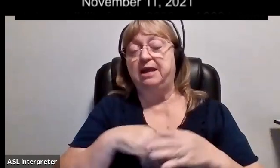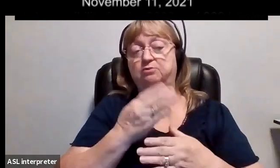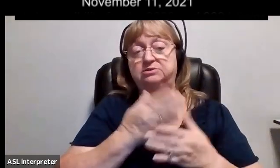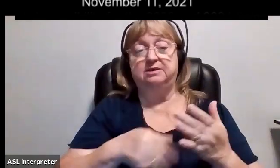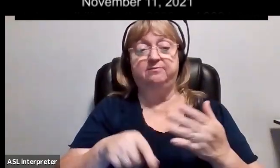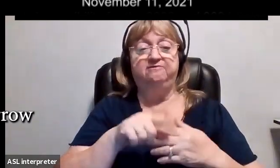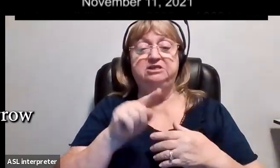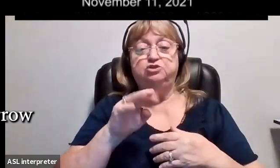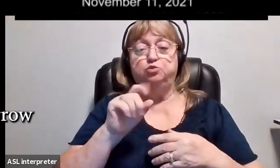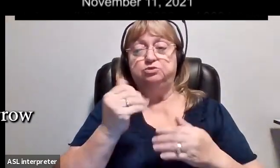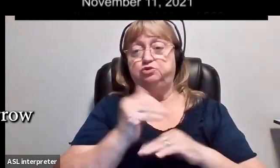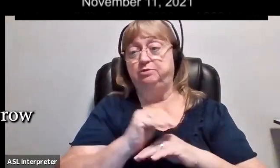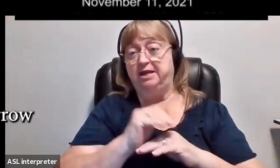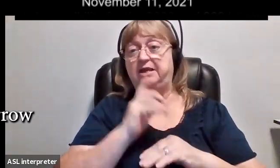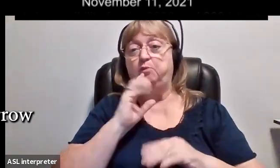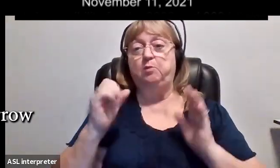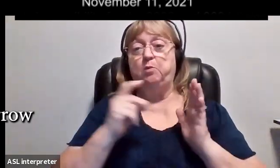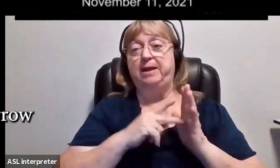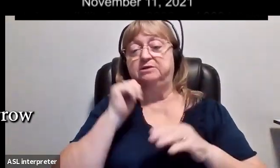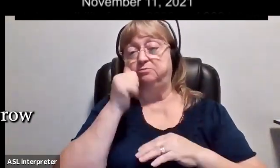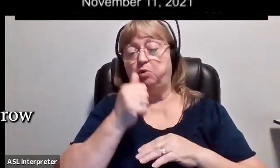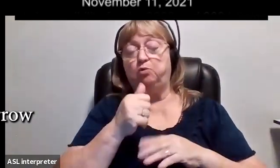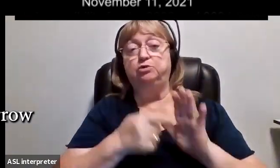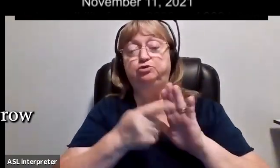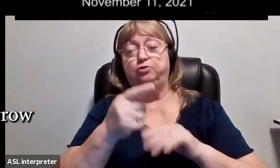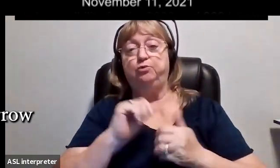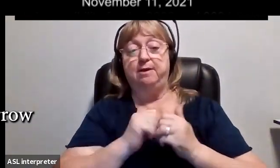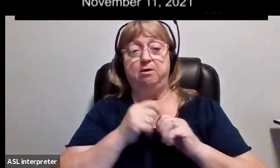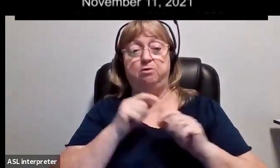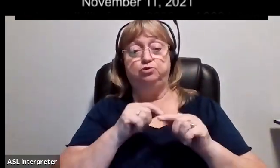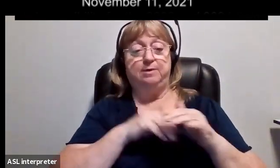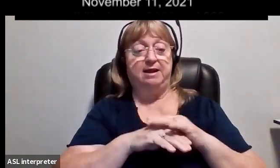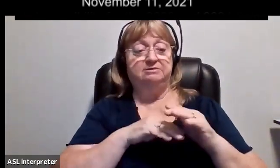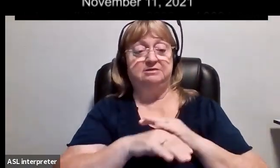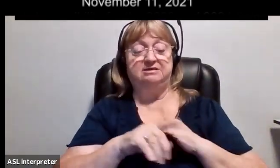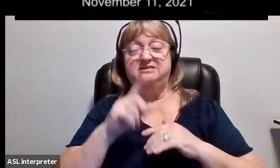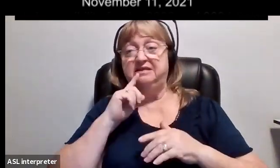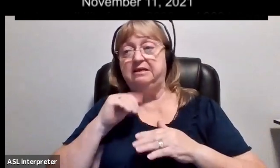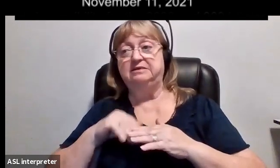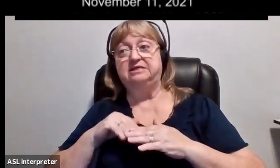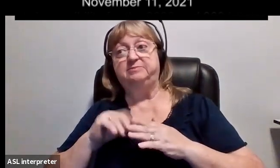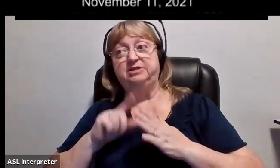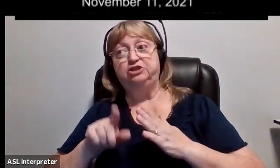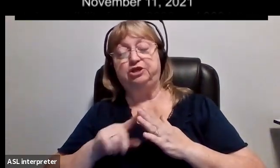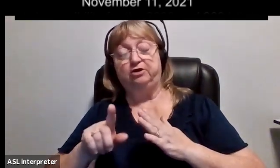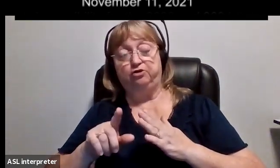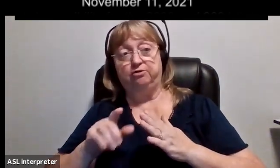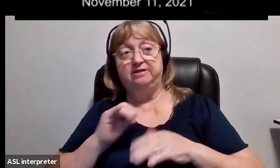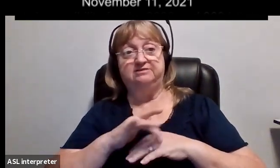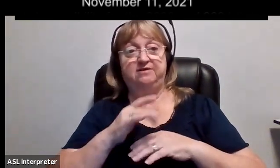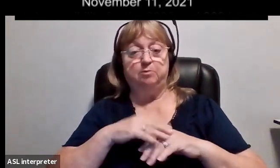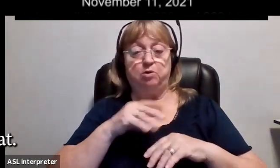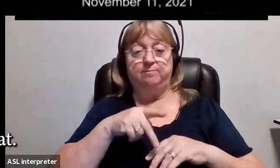tools tonight, and we're going to come back tomorrow and show you how to access the accessibility checker that's available